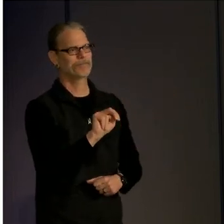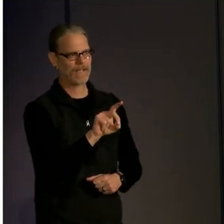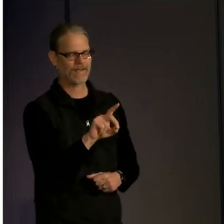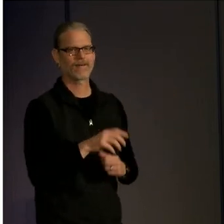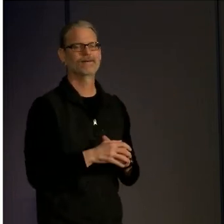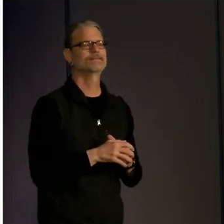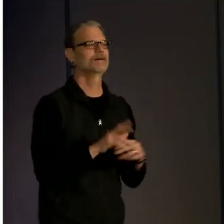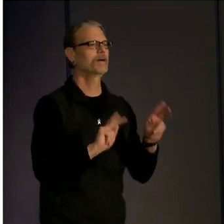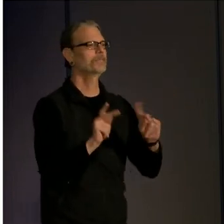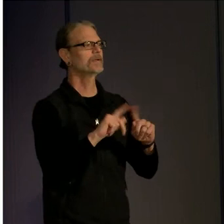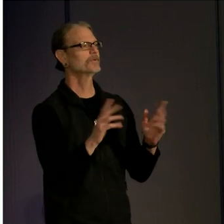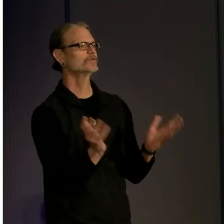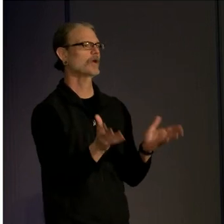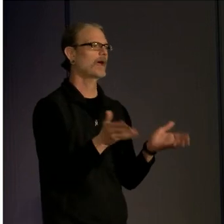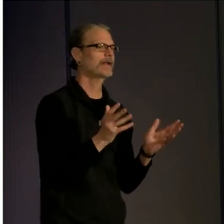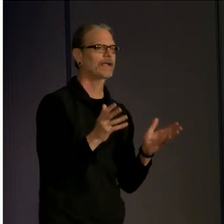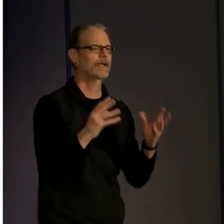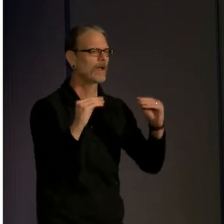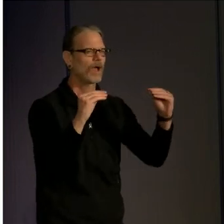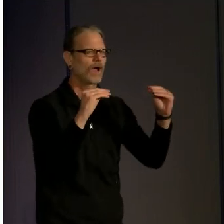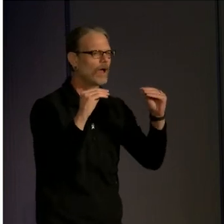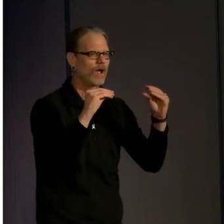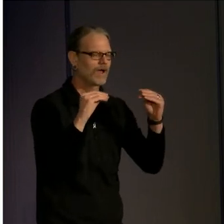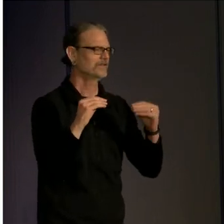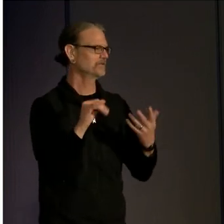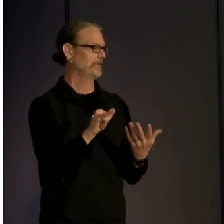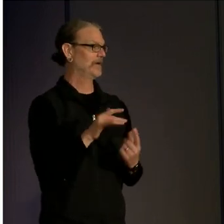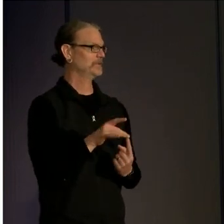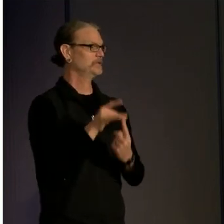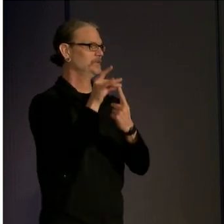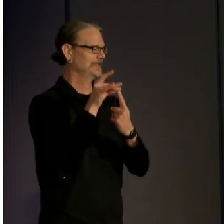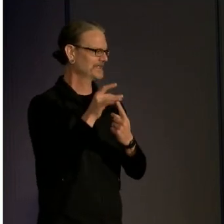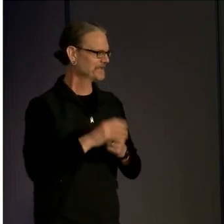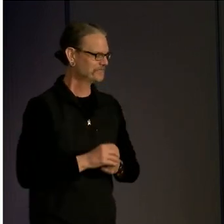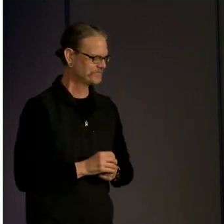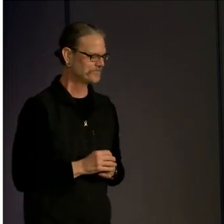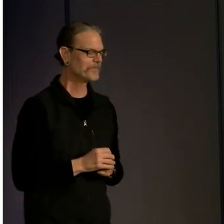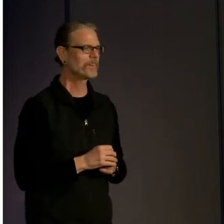trying to chat and all that kind of stuff. So that was pretty unique.